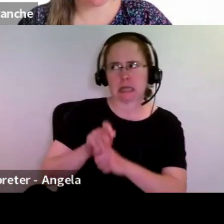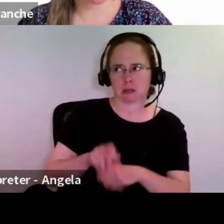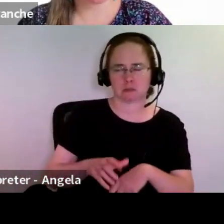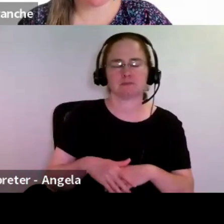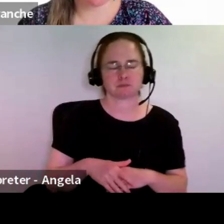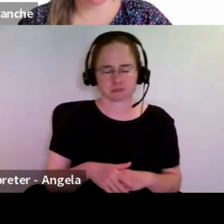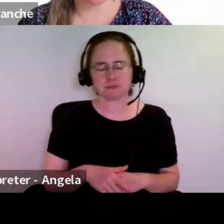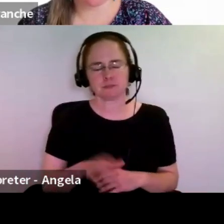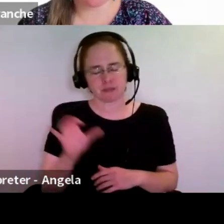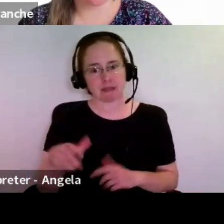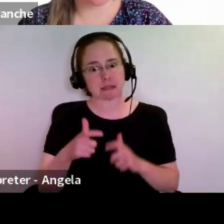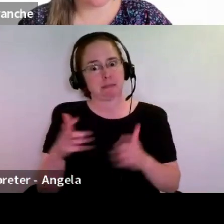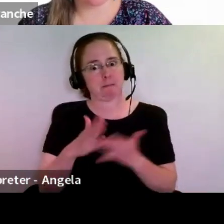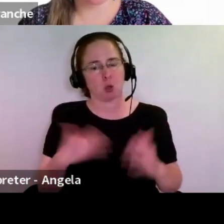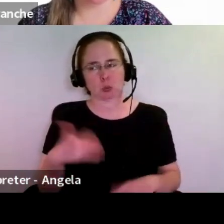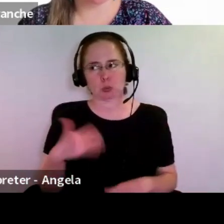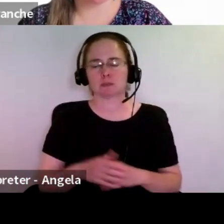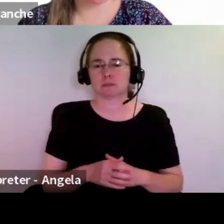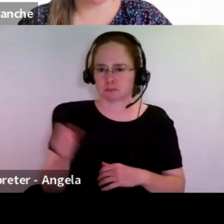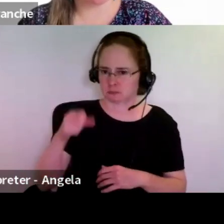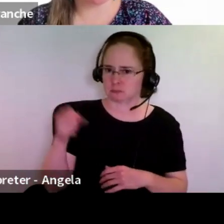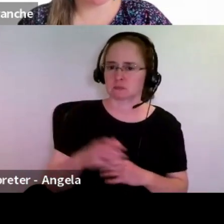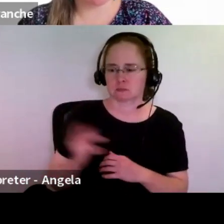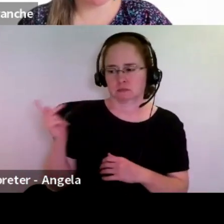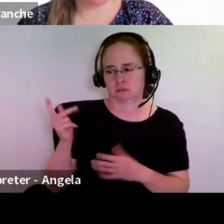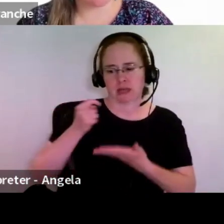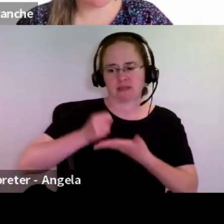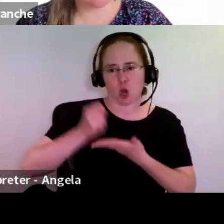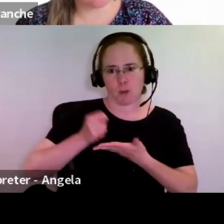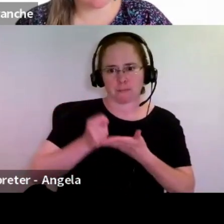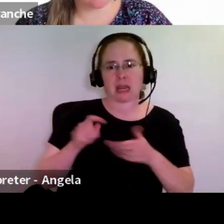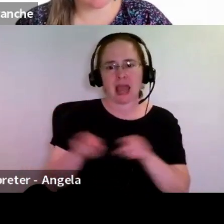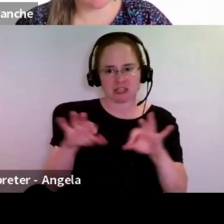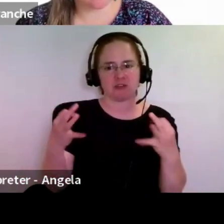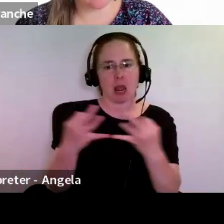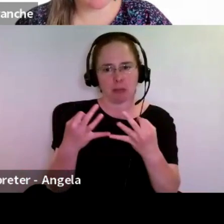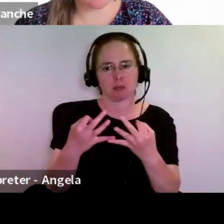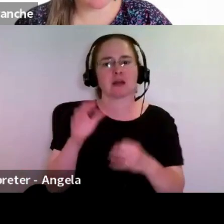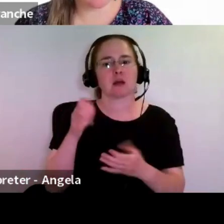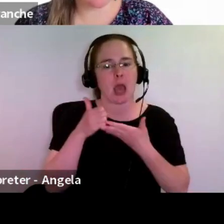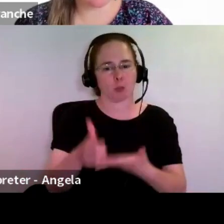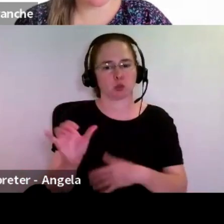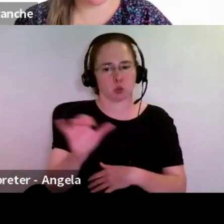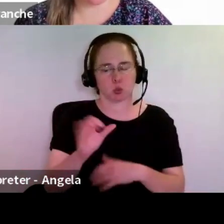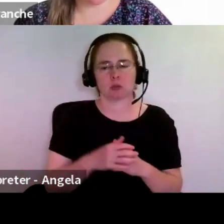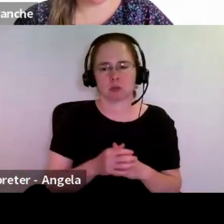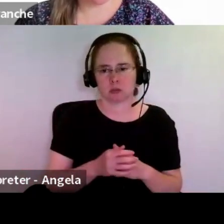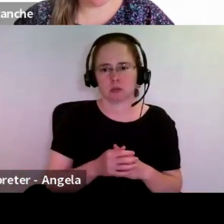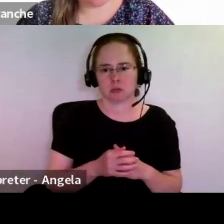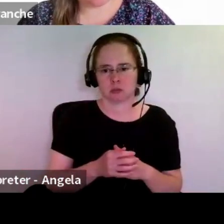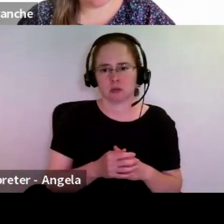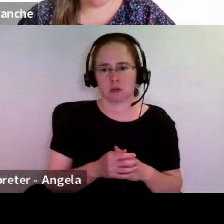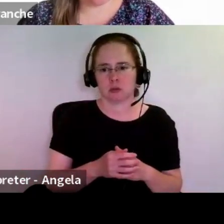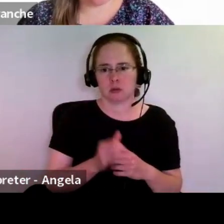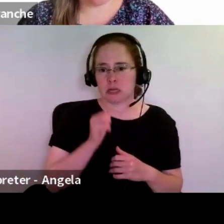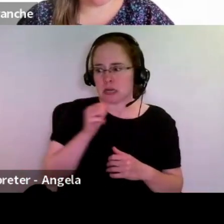huge, huge part of it. Yeah, and we had therapy a lot with him as a family, and that helped as well. Not just for him individual or